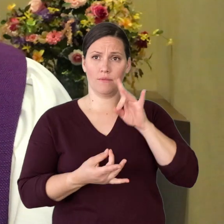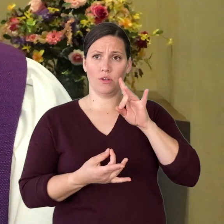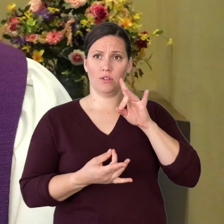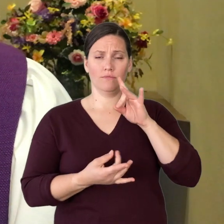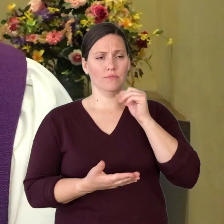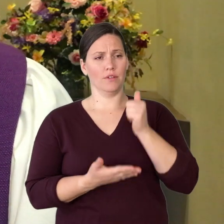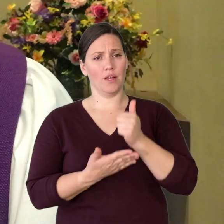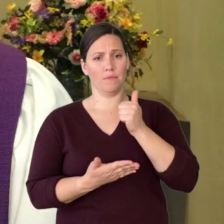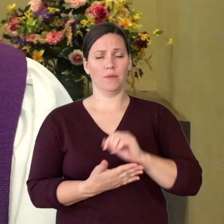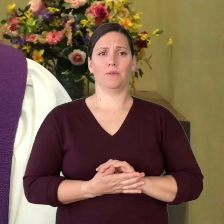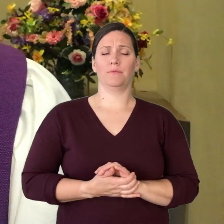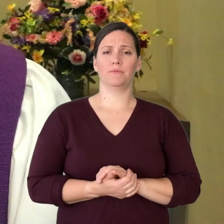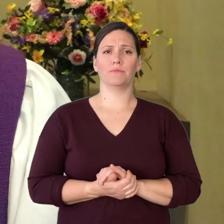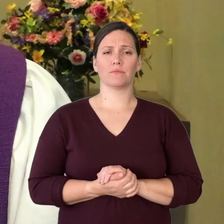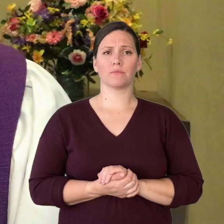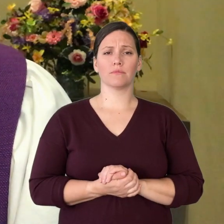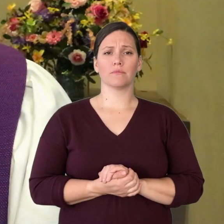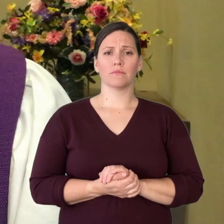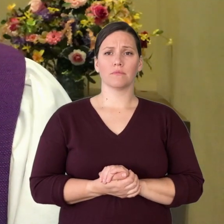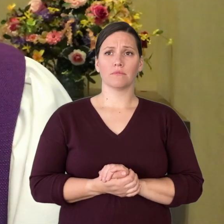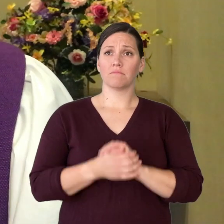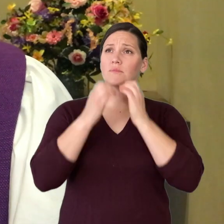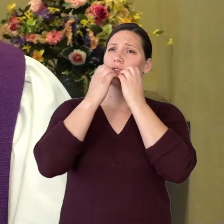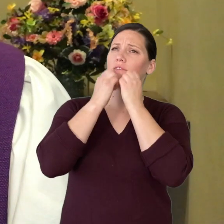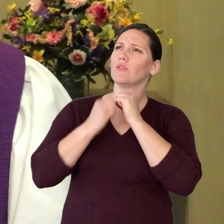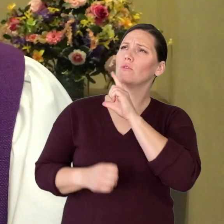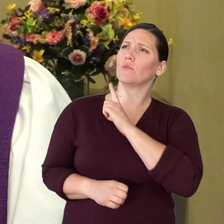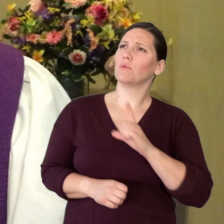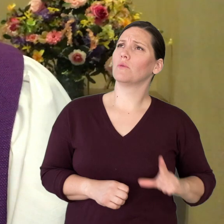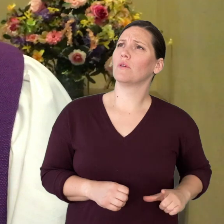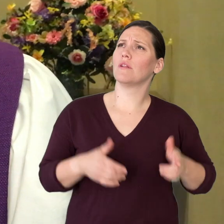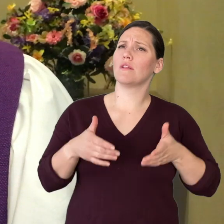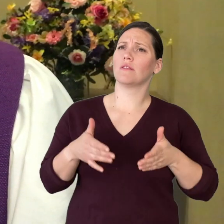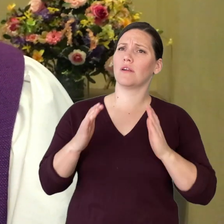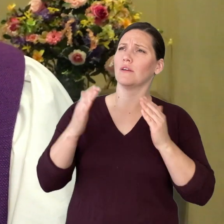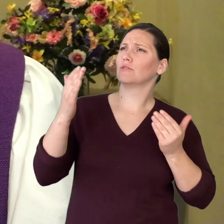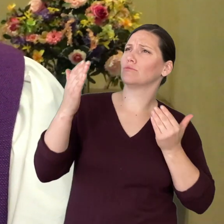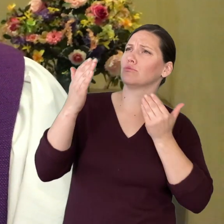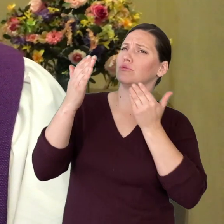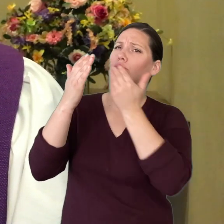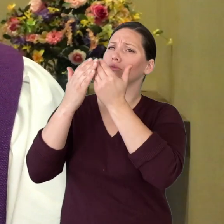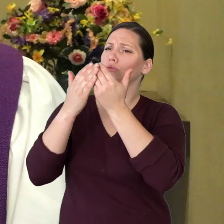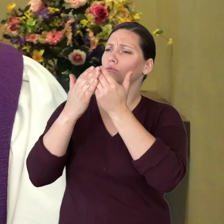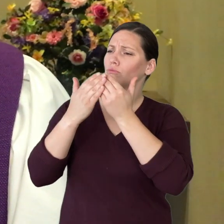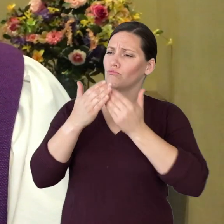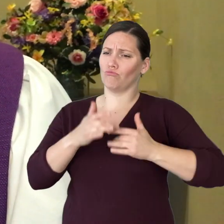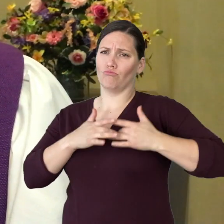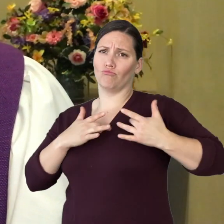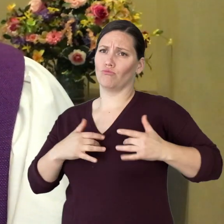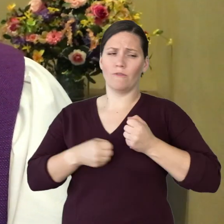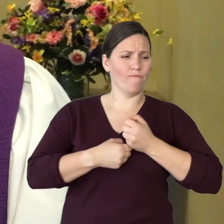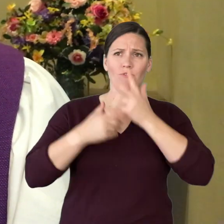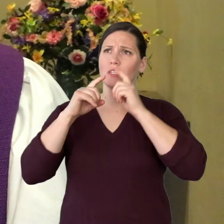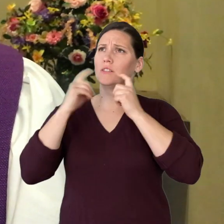of the Holy Spirit. Amen. Beloved in the Lord, let us draw near with a true heart and confess